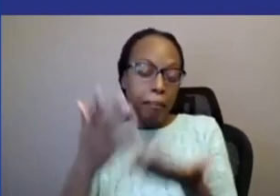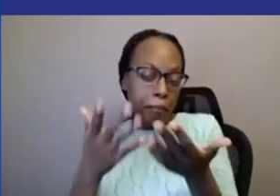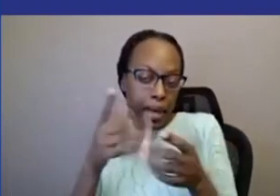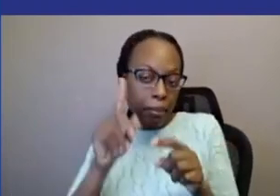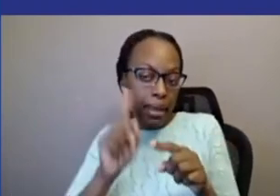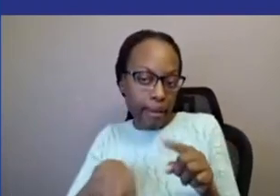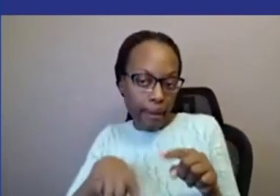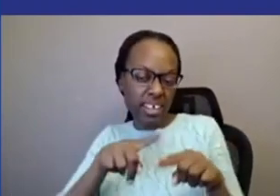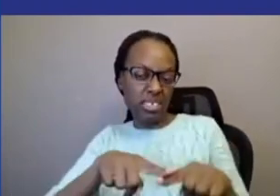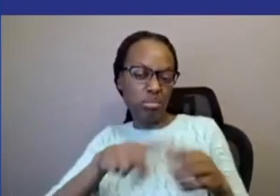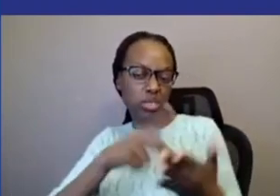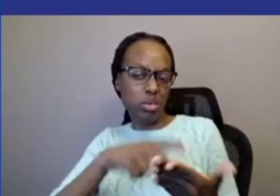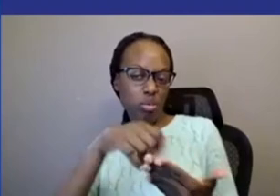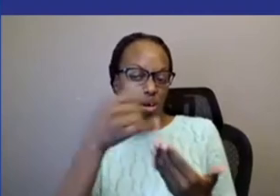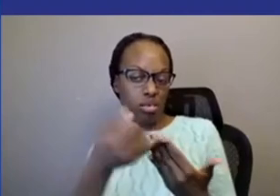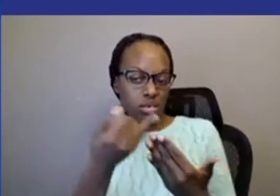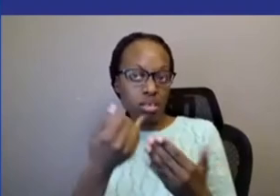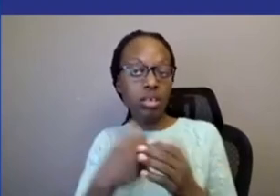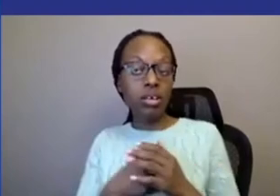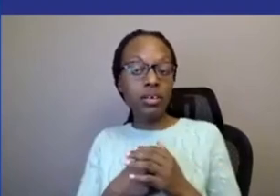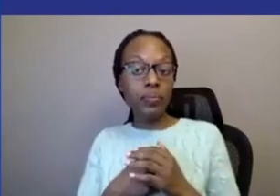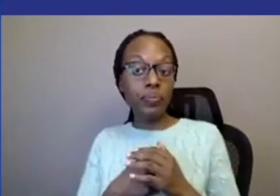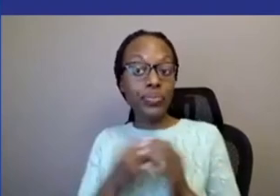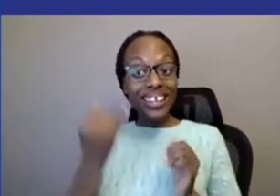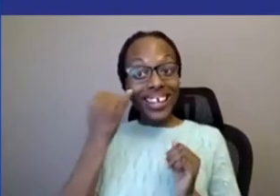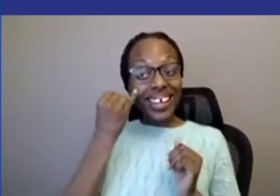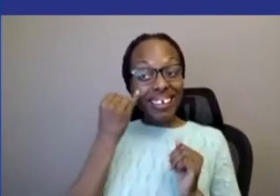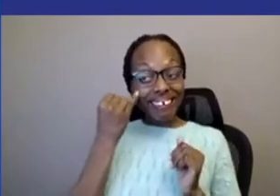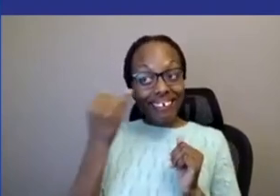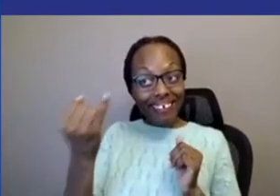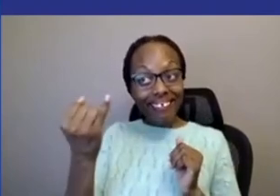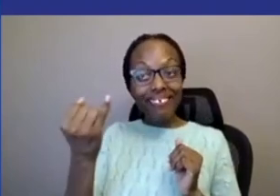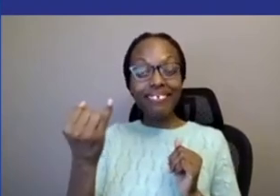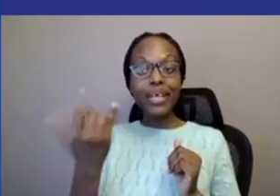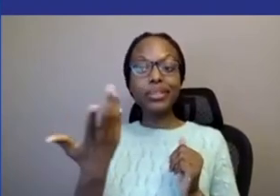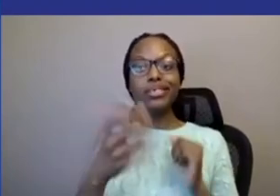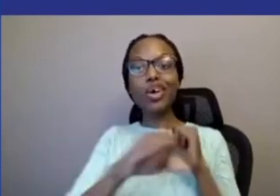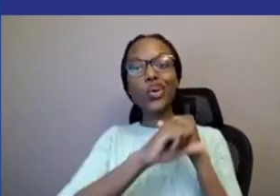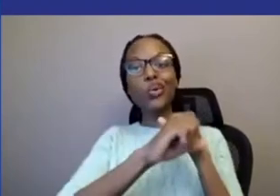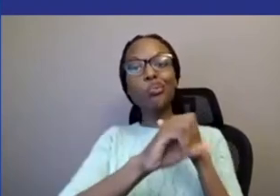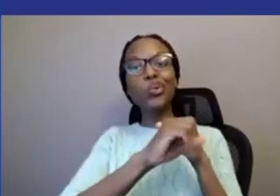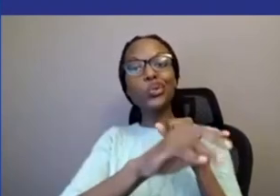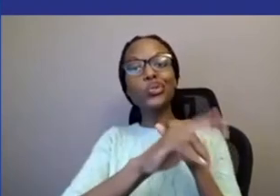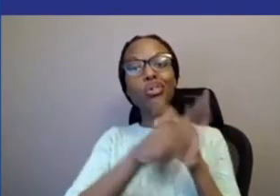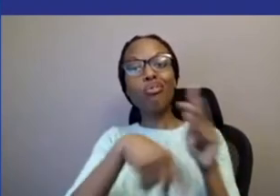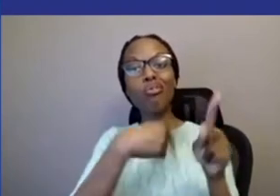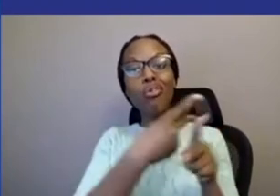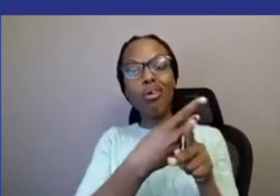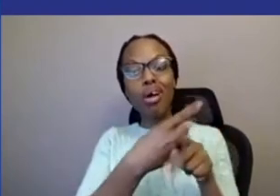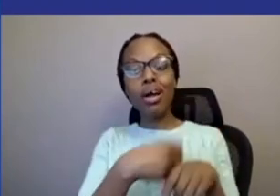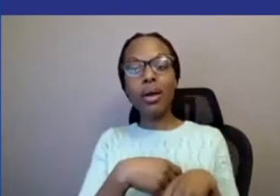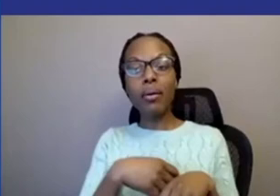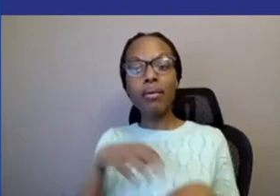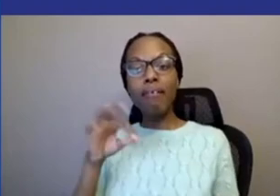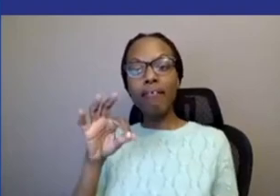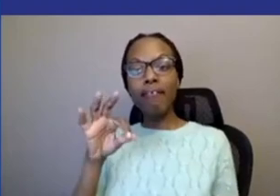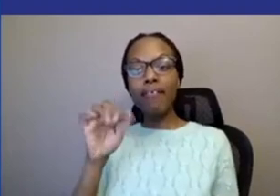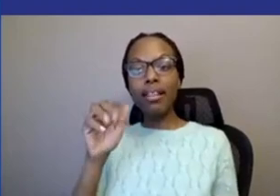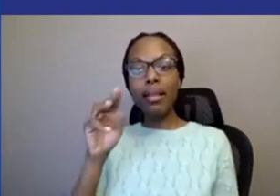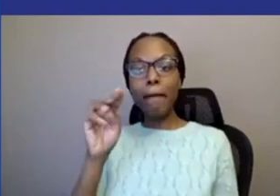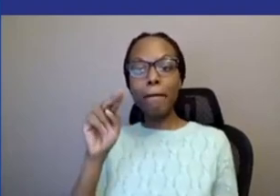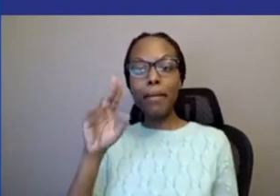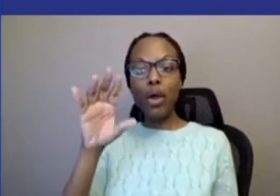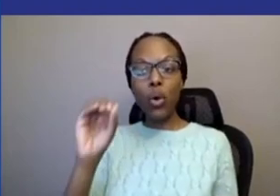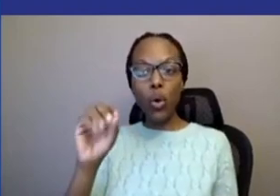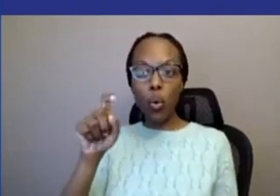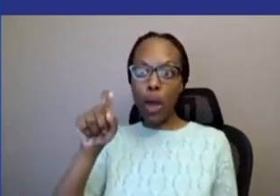something that was a commercial form where flamenco has to jump, has to be present